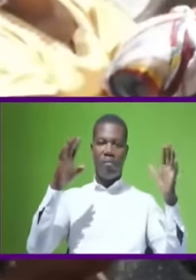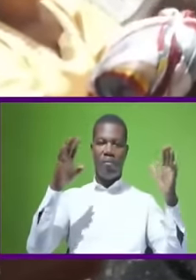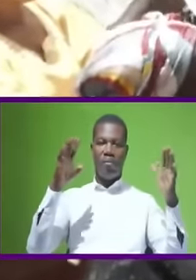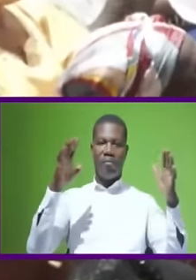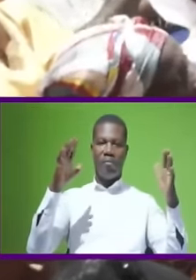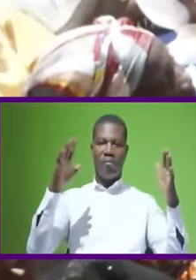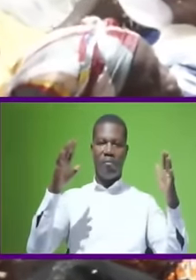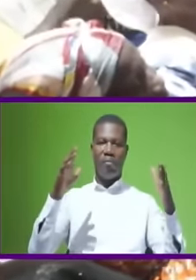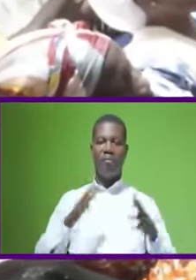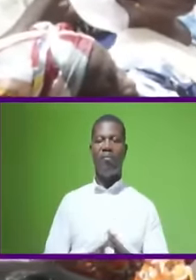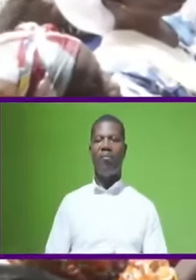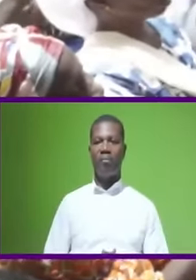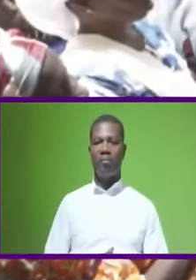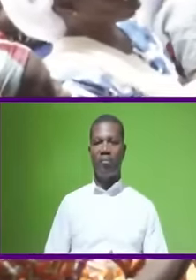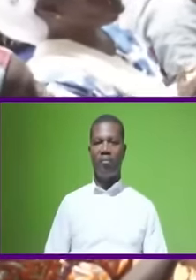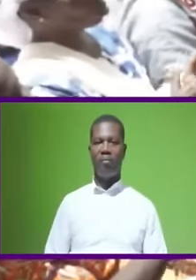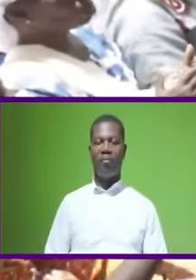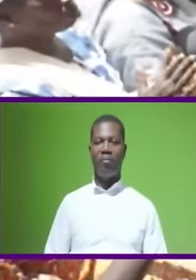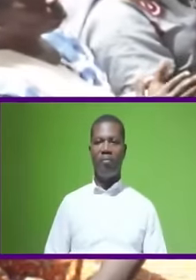Yes.